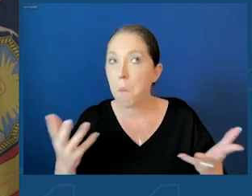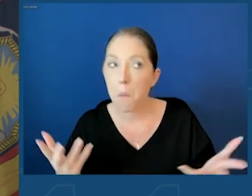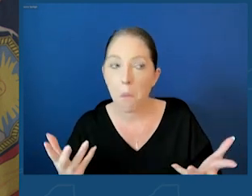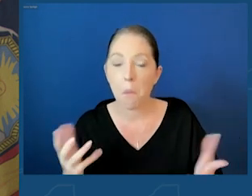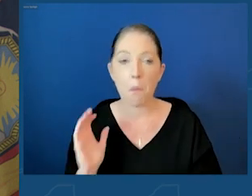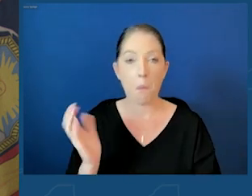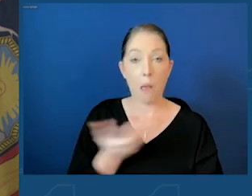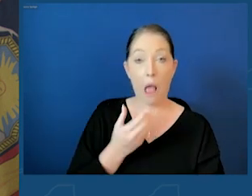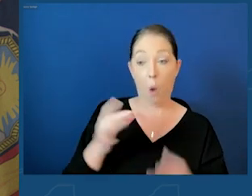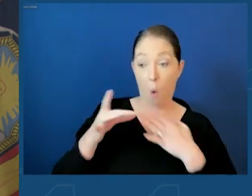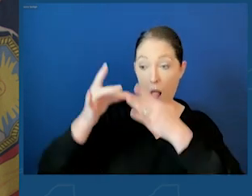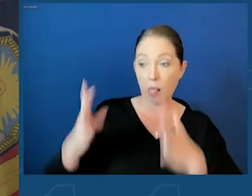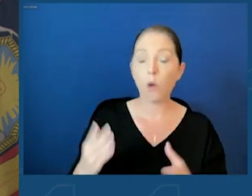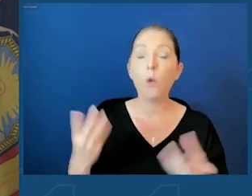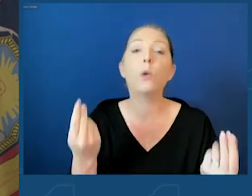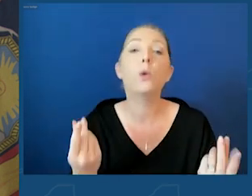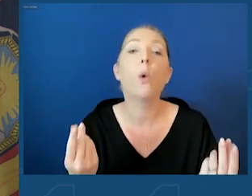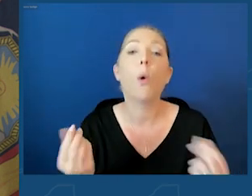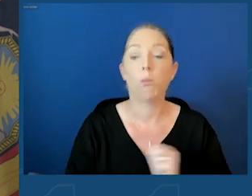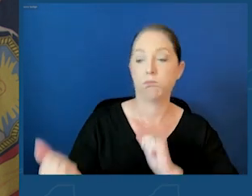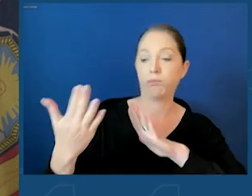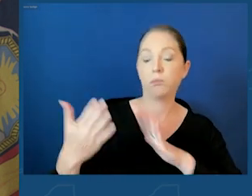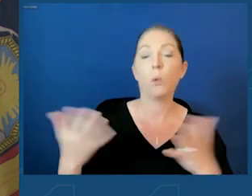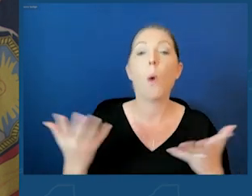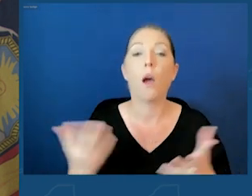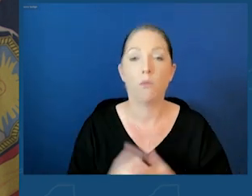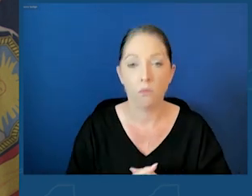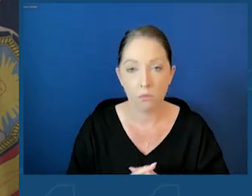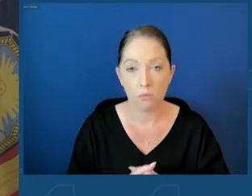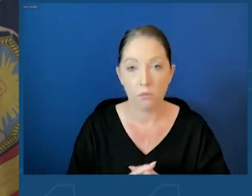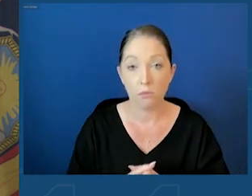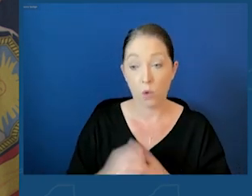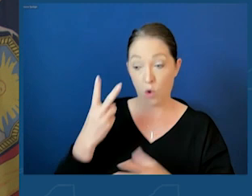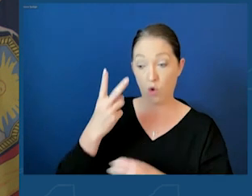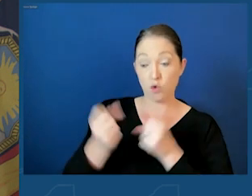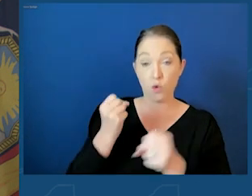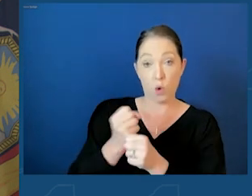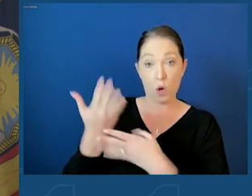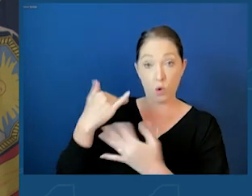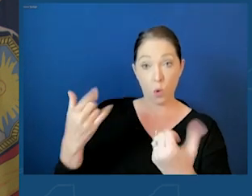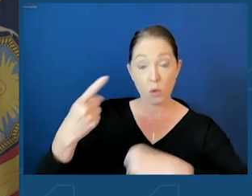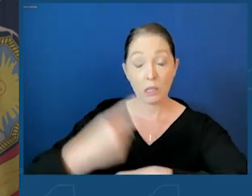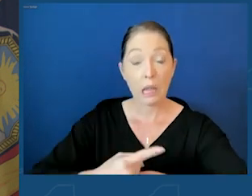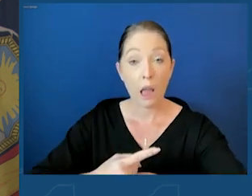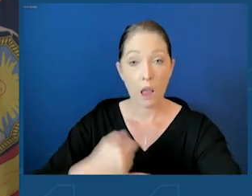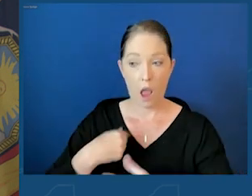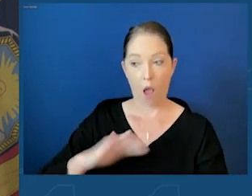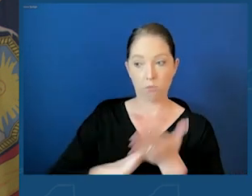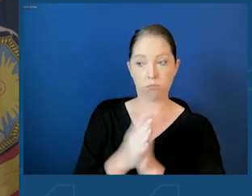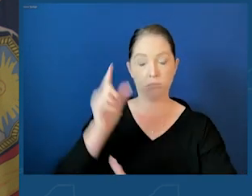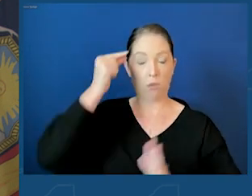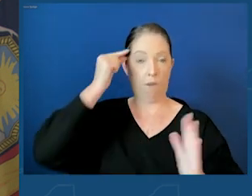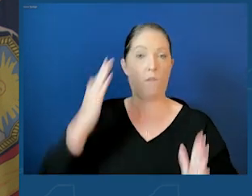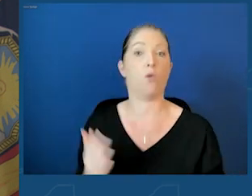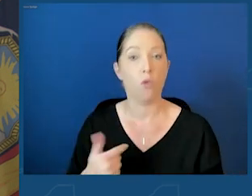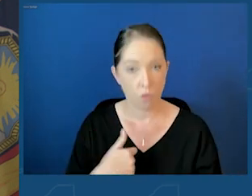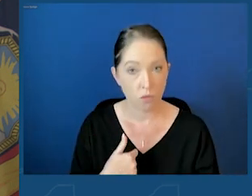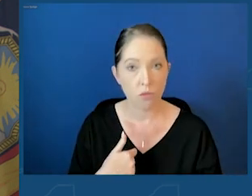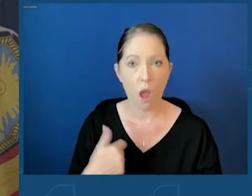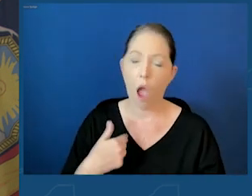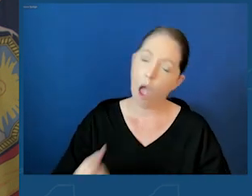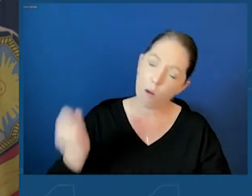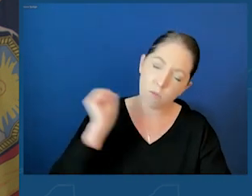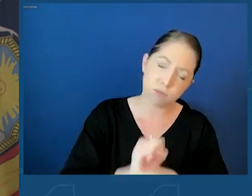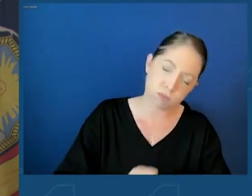leaders doing to address it? Exactly 2 years ago today, I became your governor. I work every single